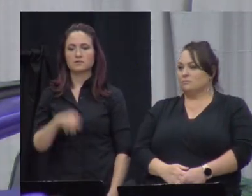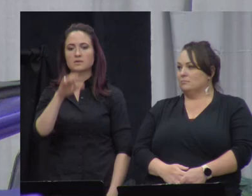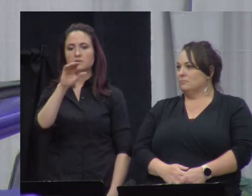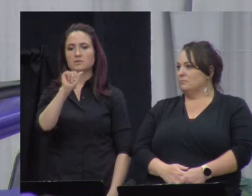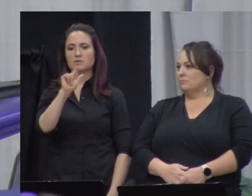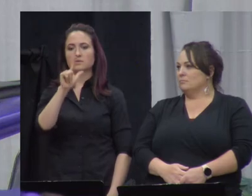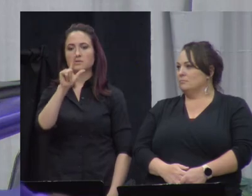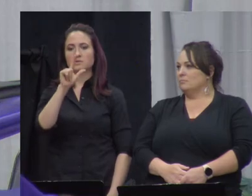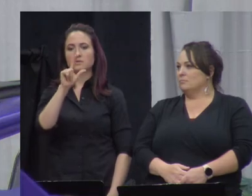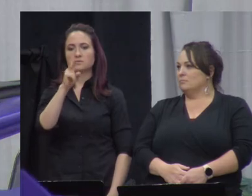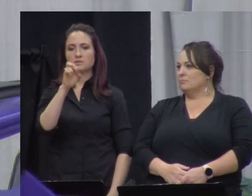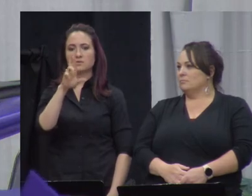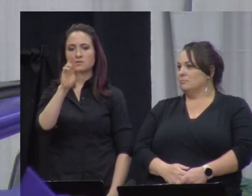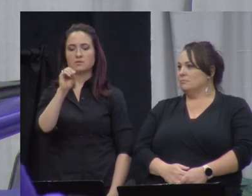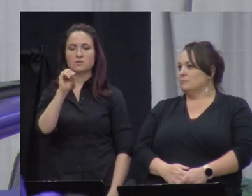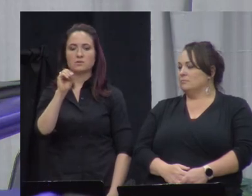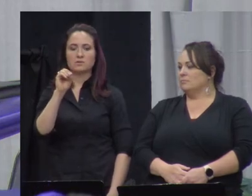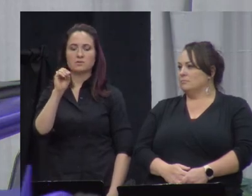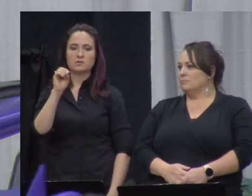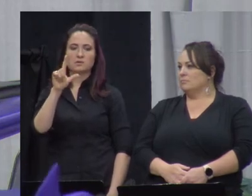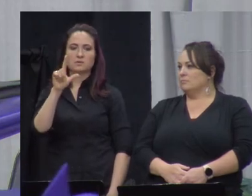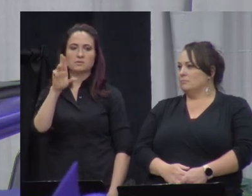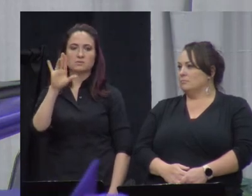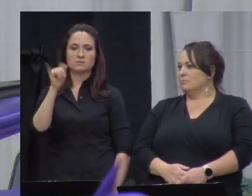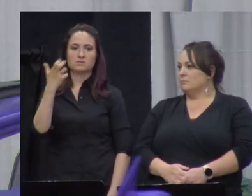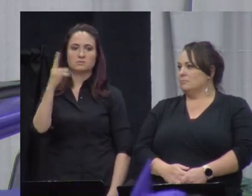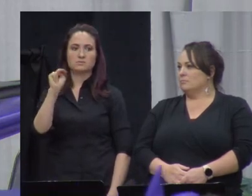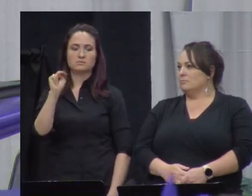Alvaro Robles Rubio.